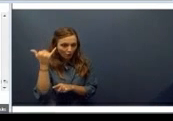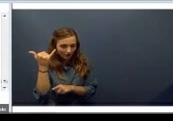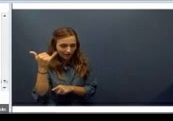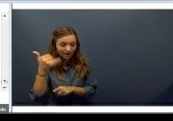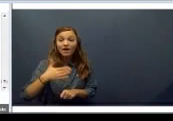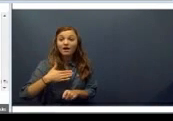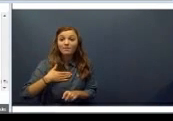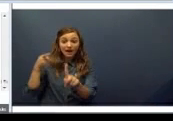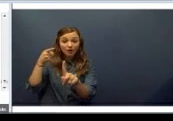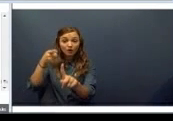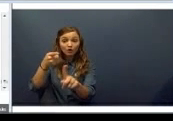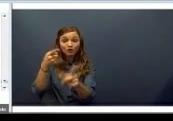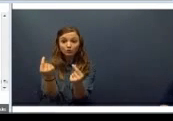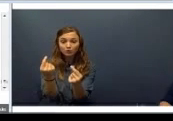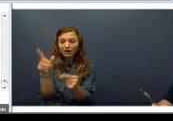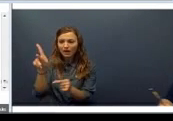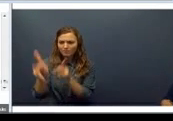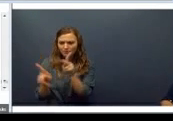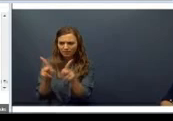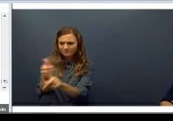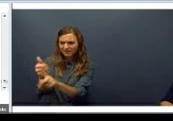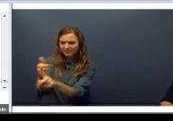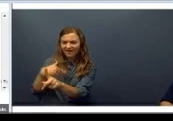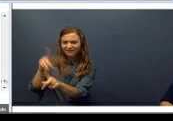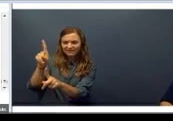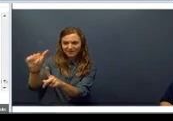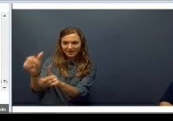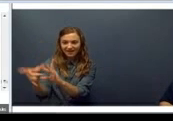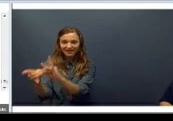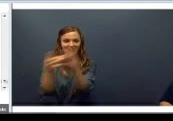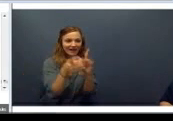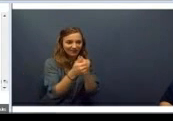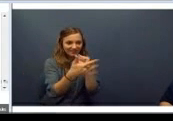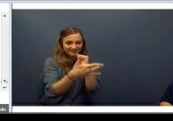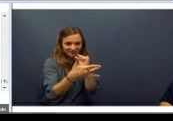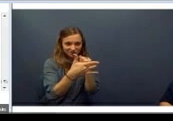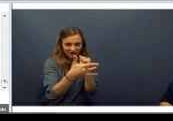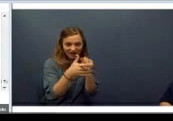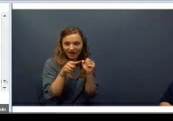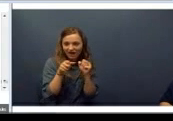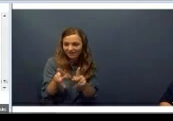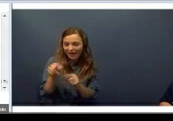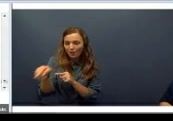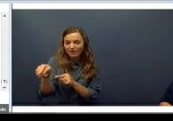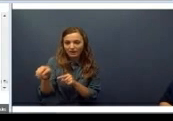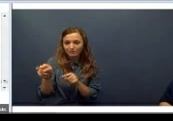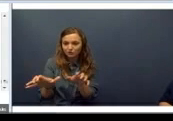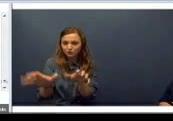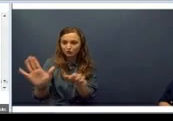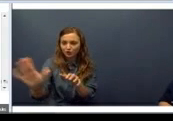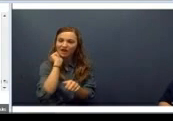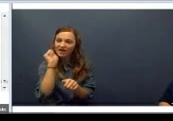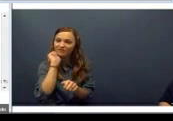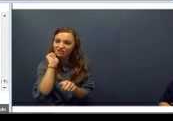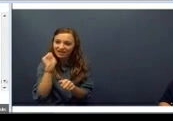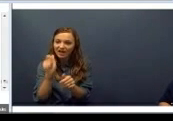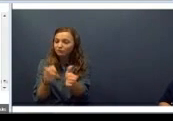and our mission is to help connect people with disabilities with technology that will allow them